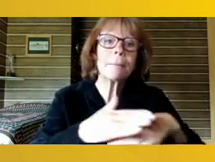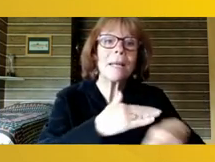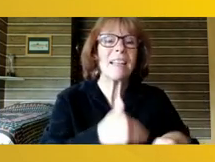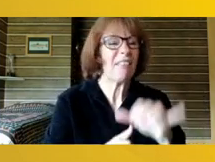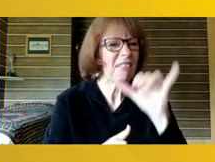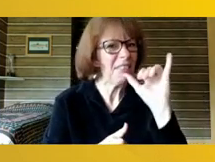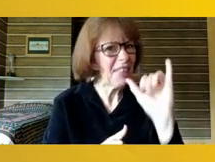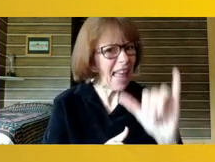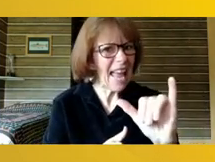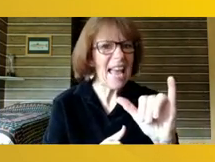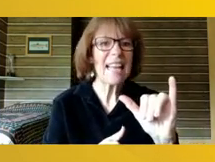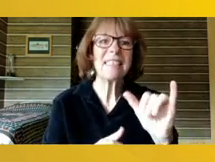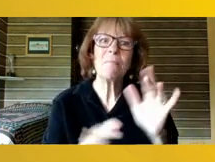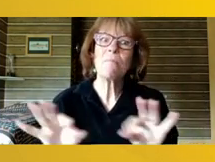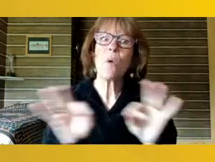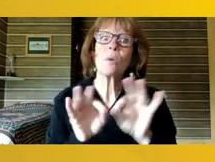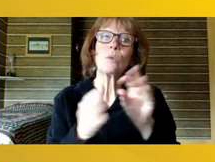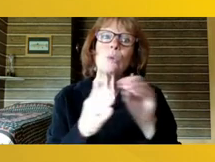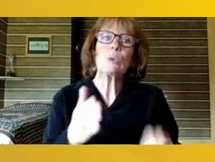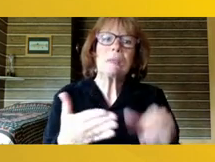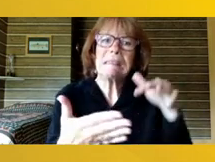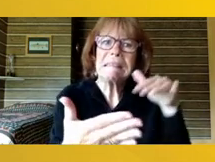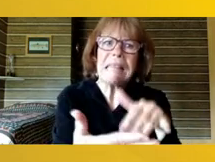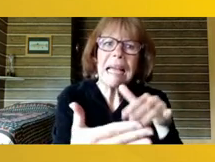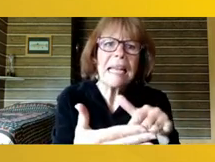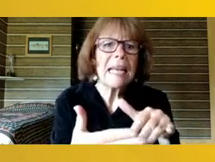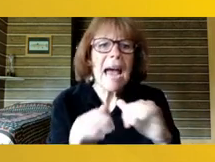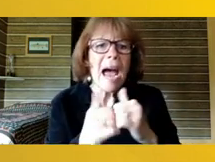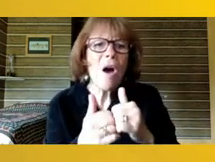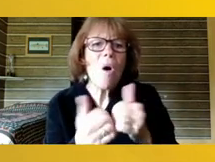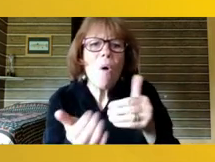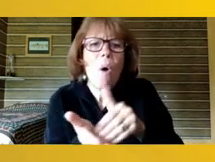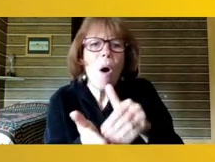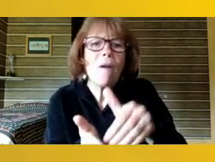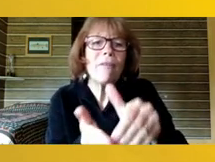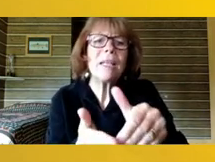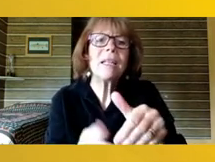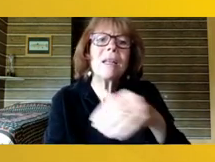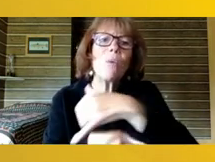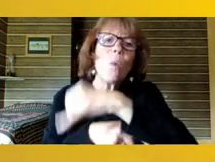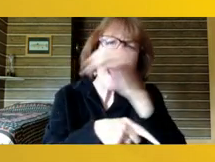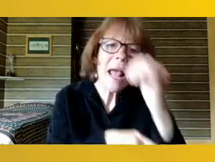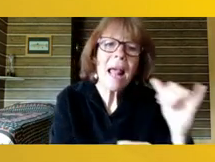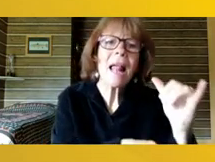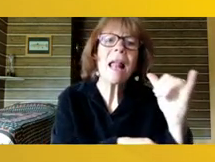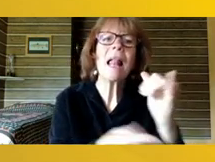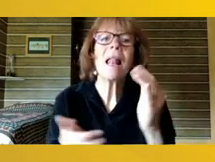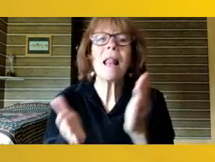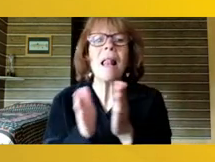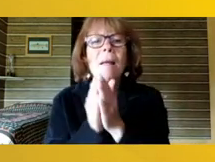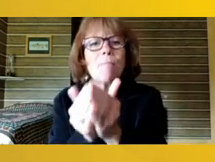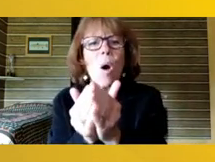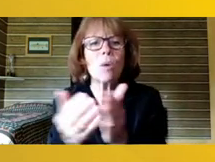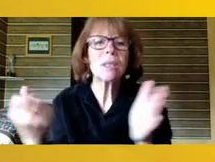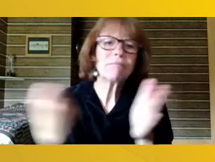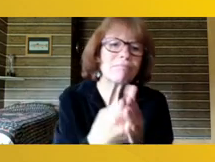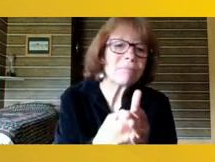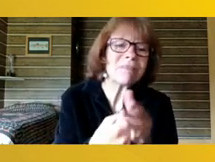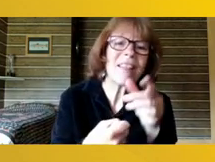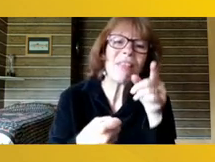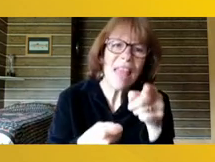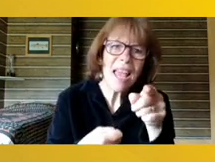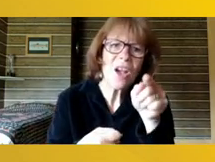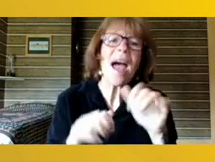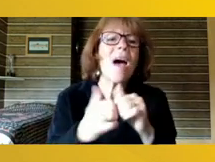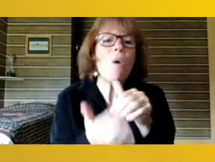to study whales being hit by boats, as this is, you know, a real world issue that we, you know, we as, you know,